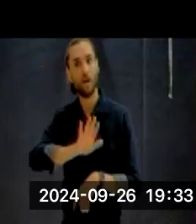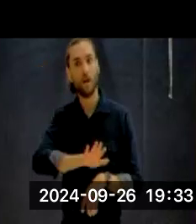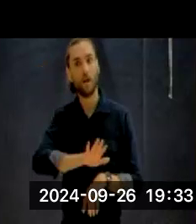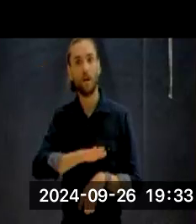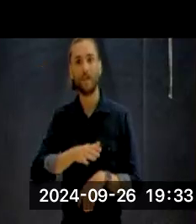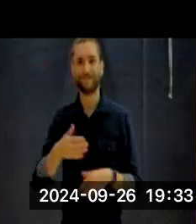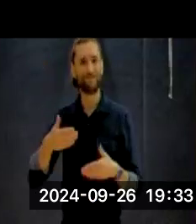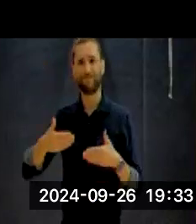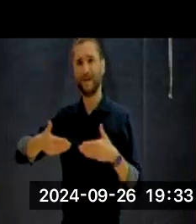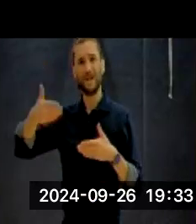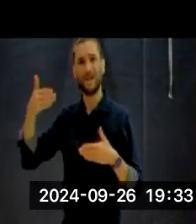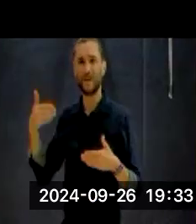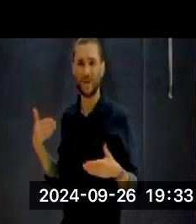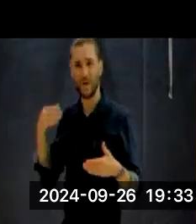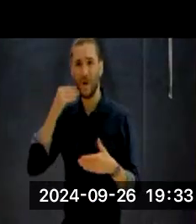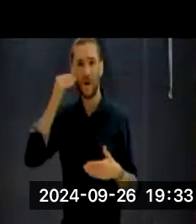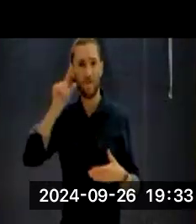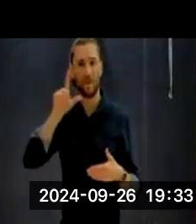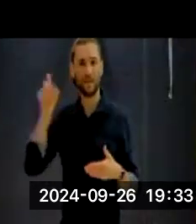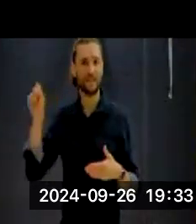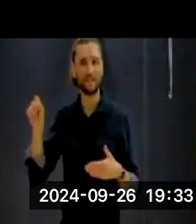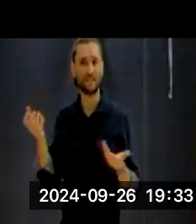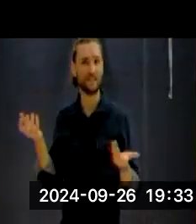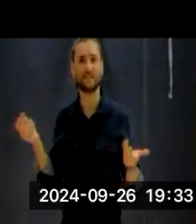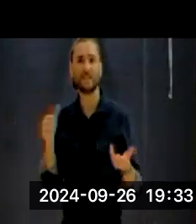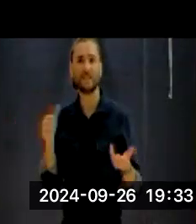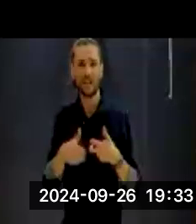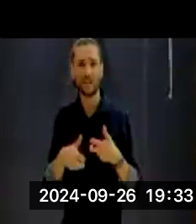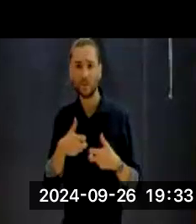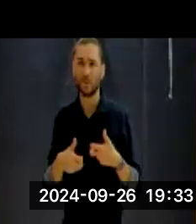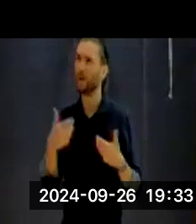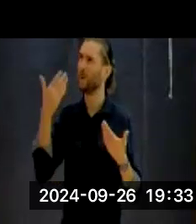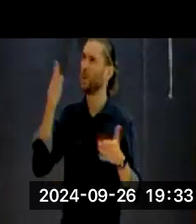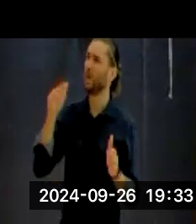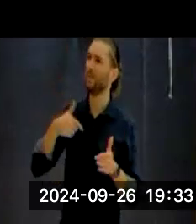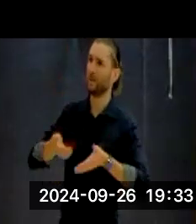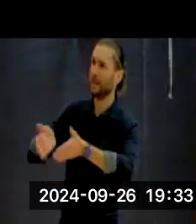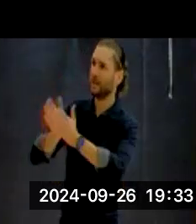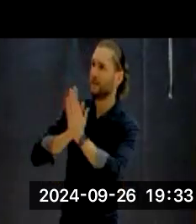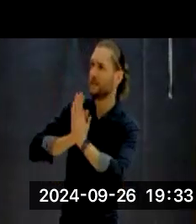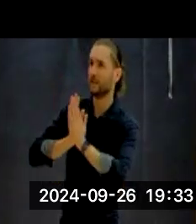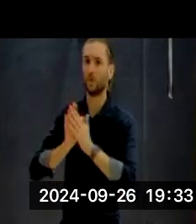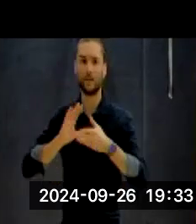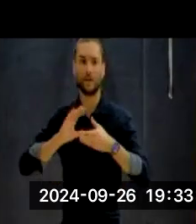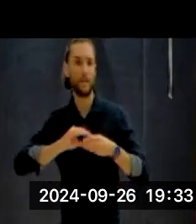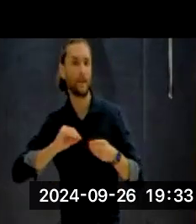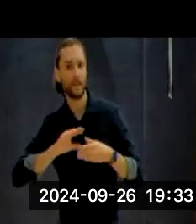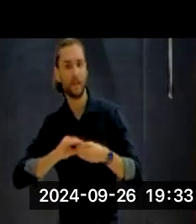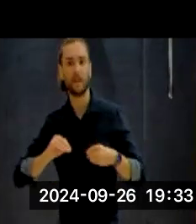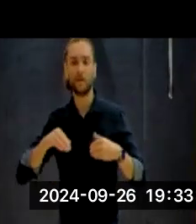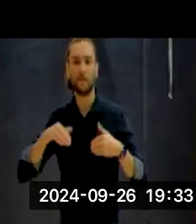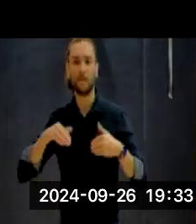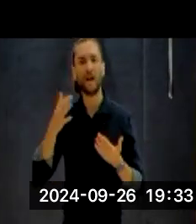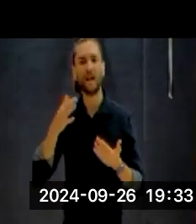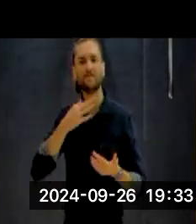issues prior to becoming homeless. I don't know if that's a question or a statement, but I'm just curious of